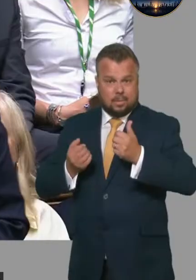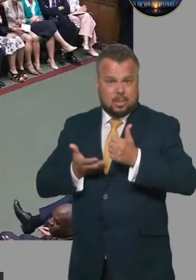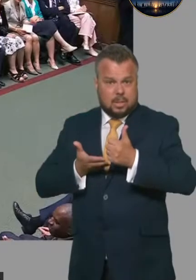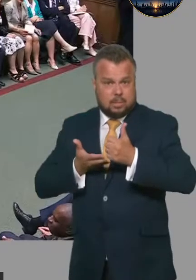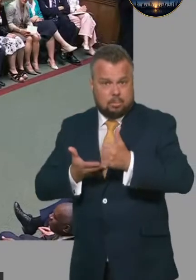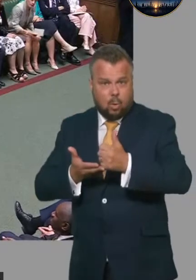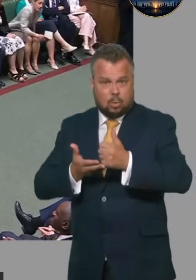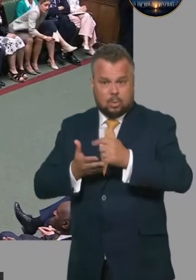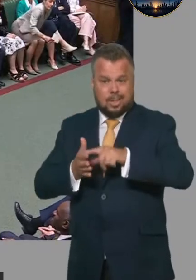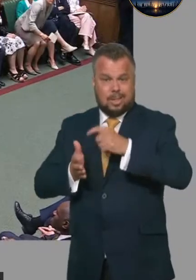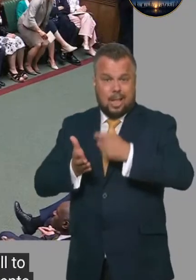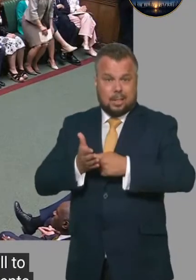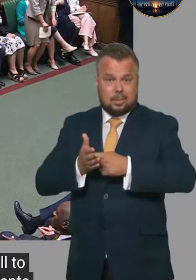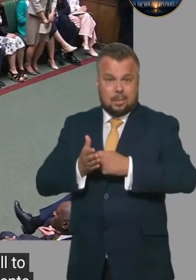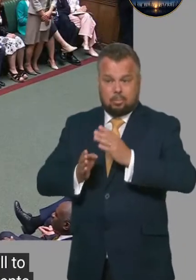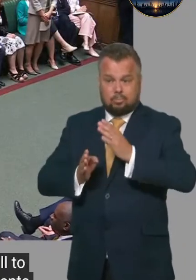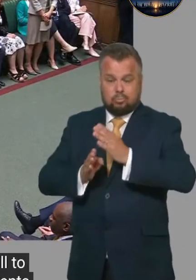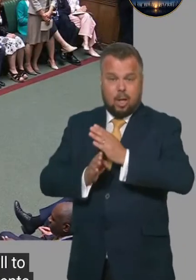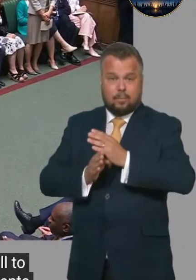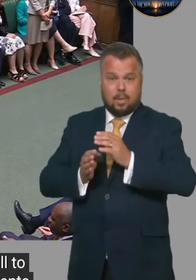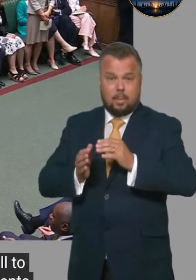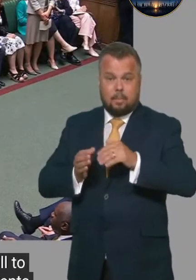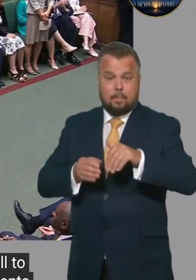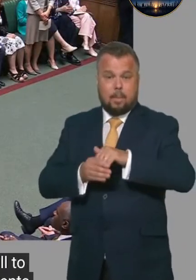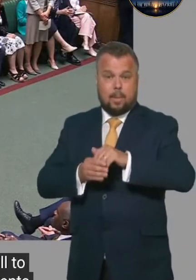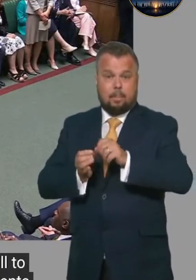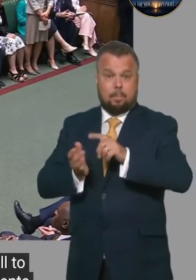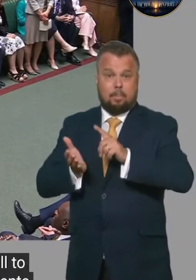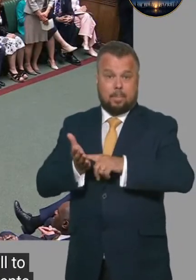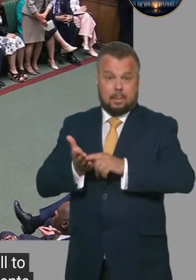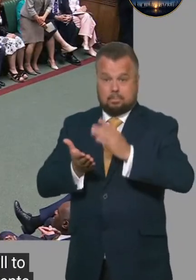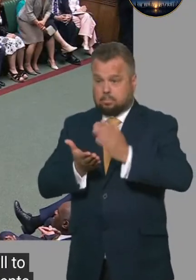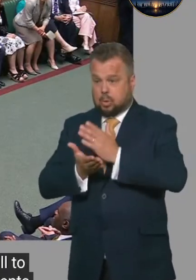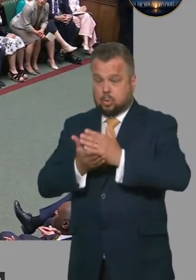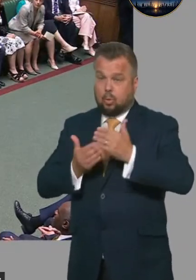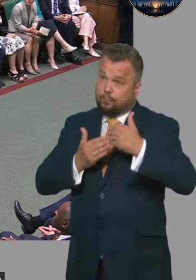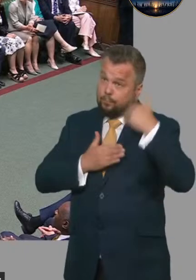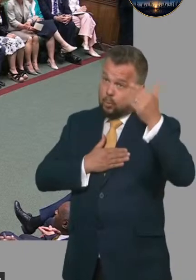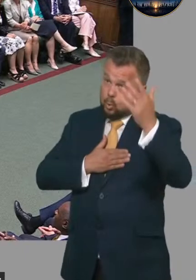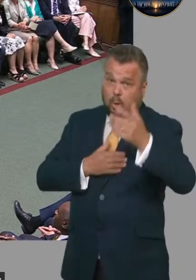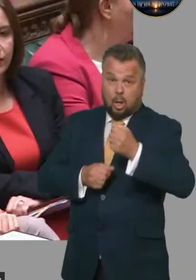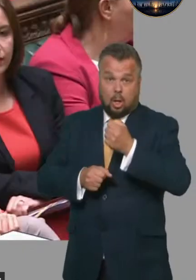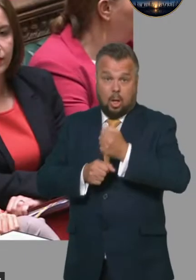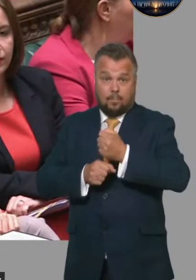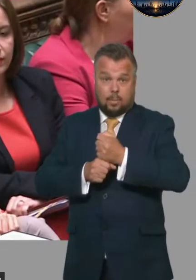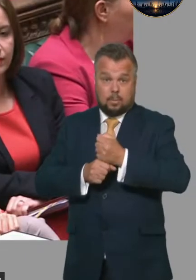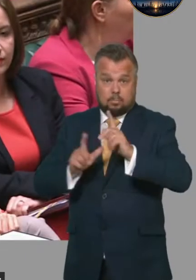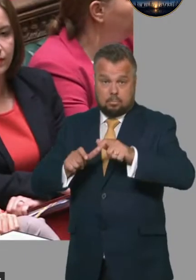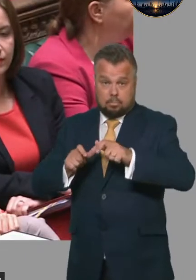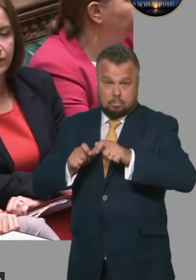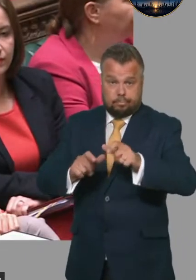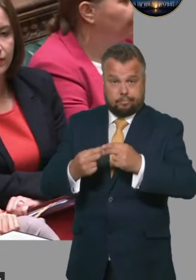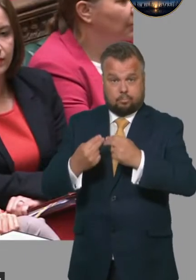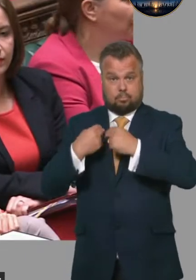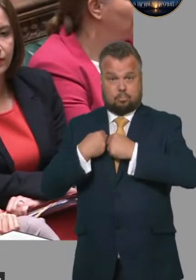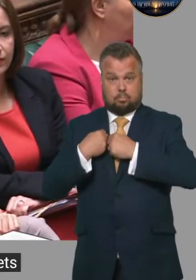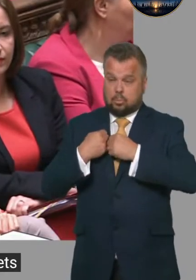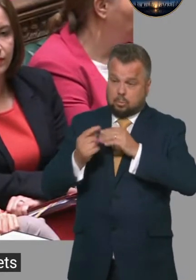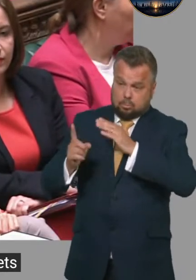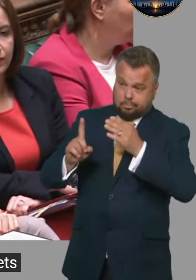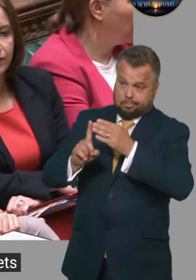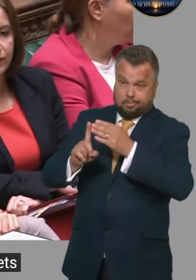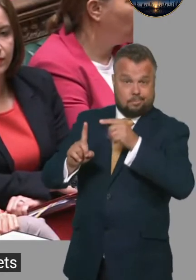ambitions? Well, can I first recognise his personal experience and pay tribute to his